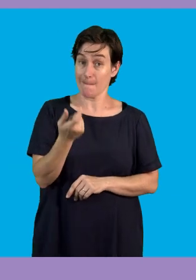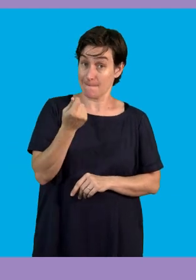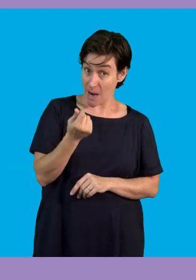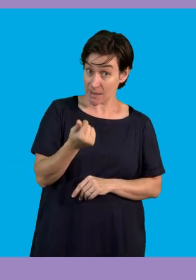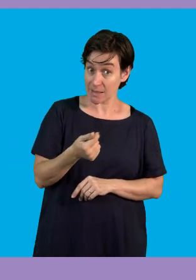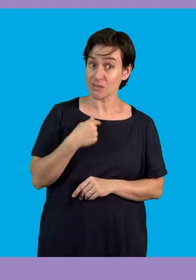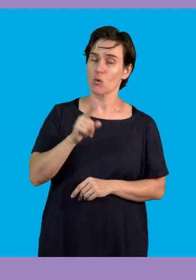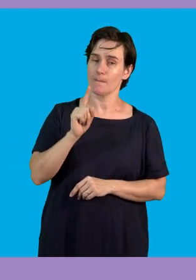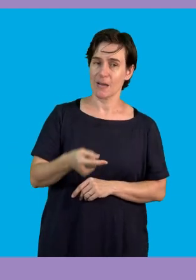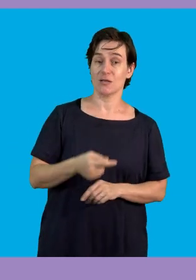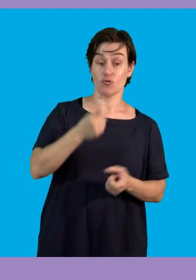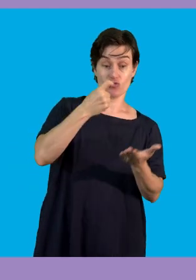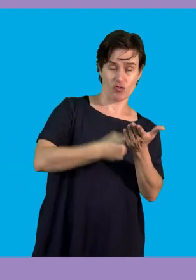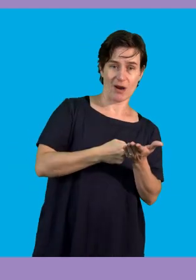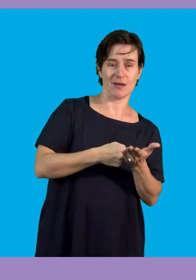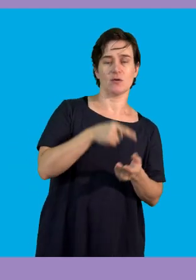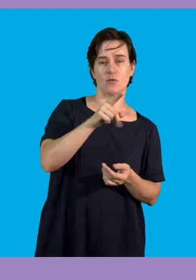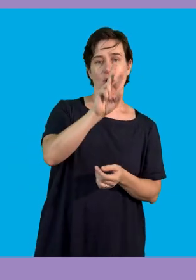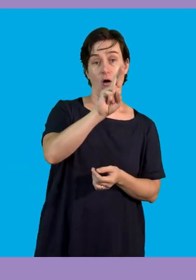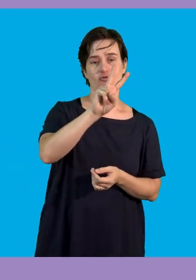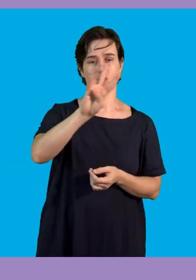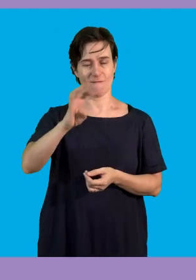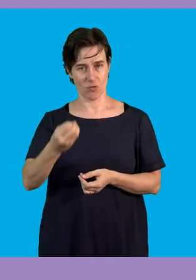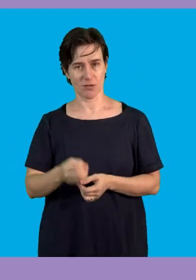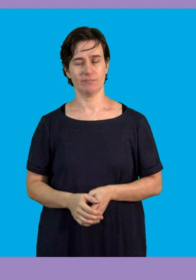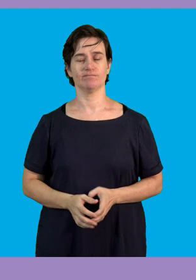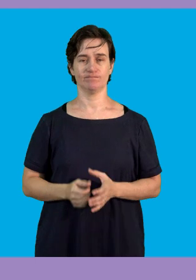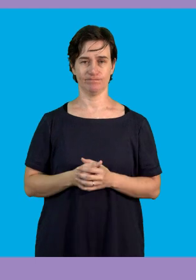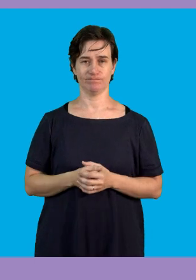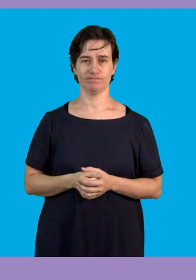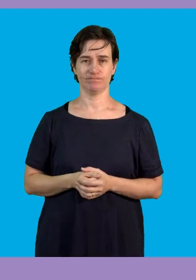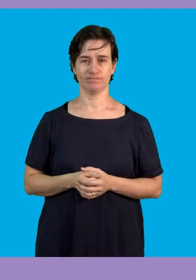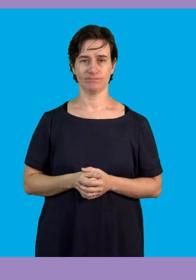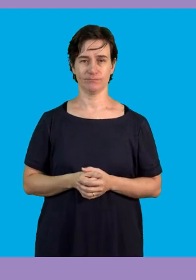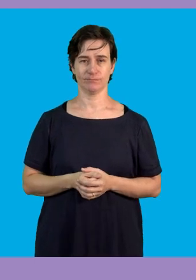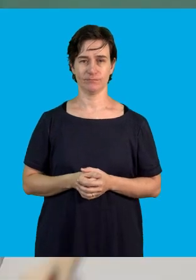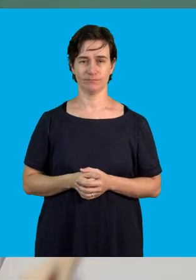money, so it's 240. That's how much it would cost them to go to the zoo.